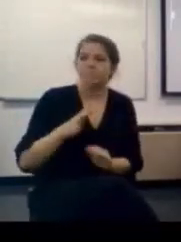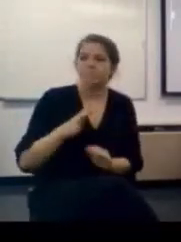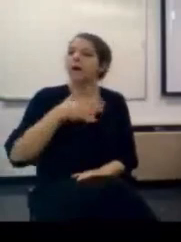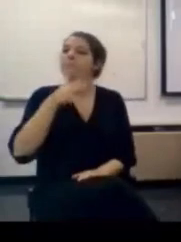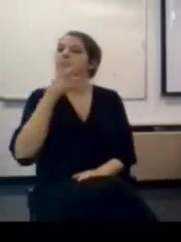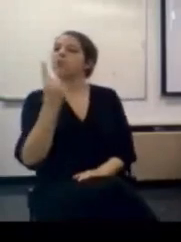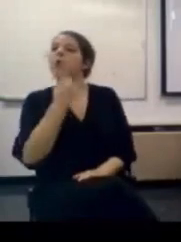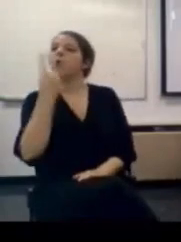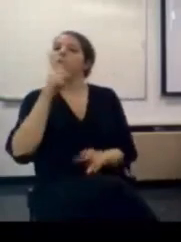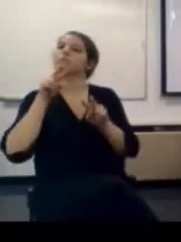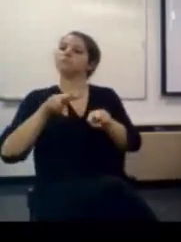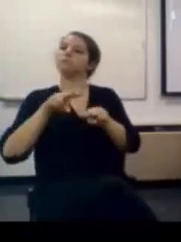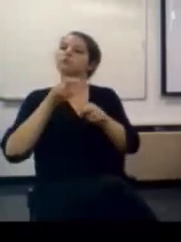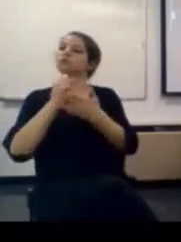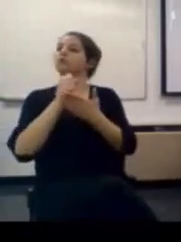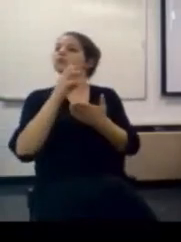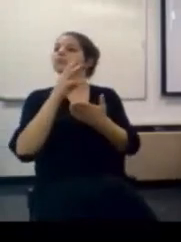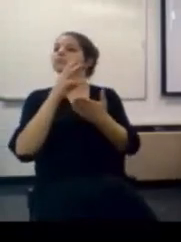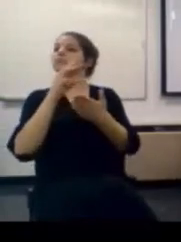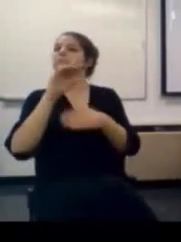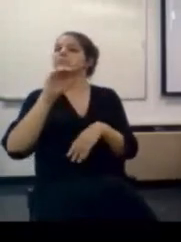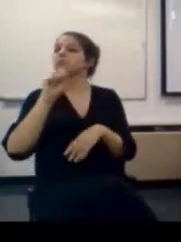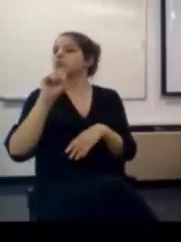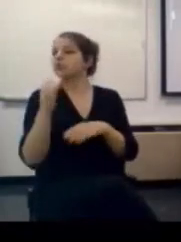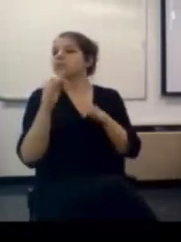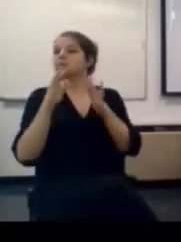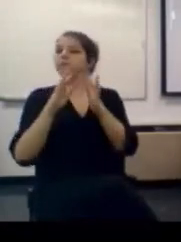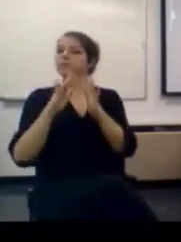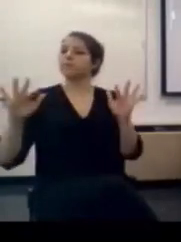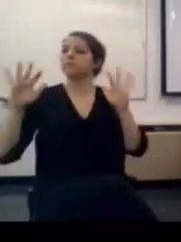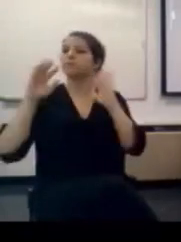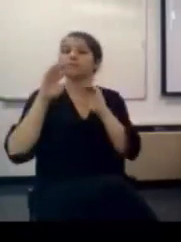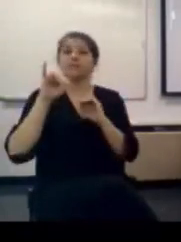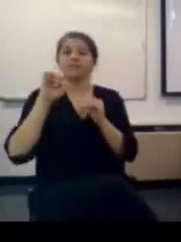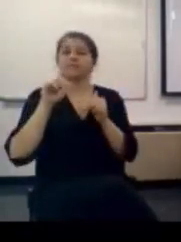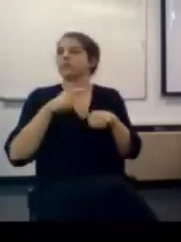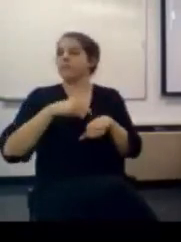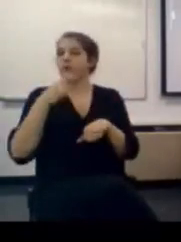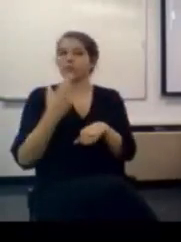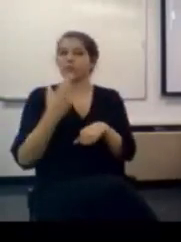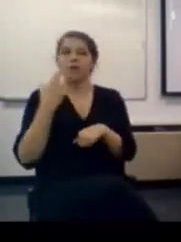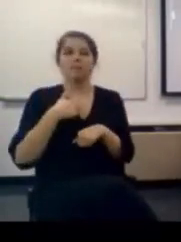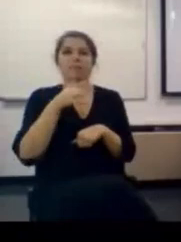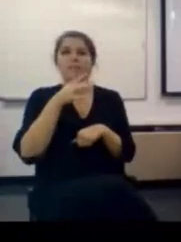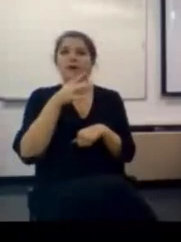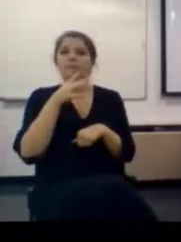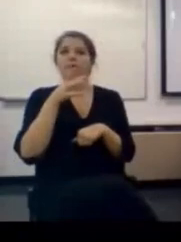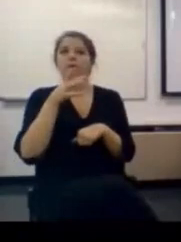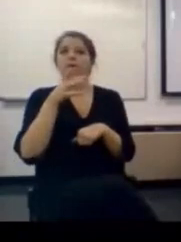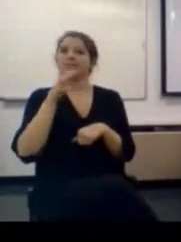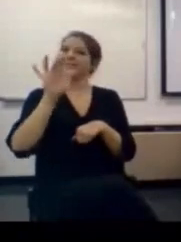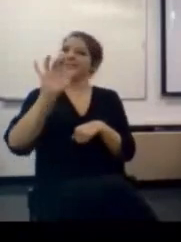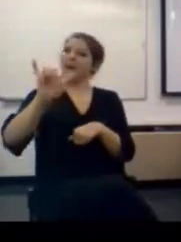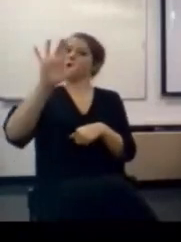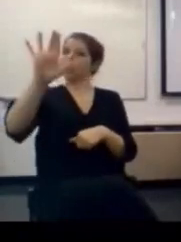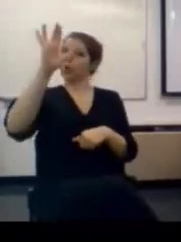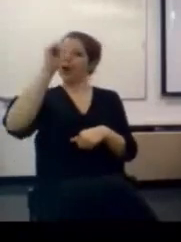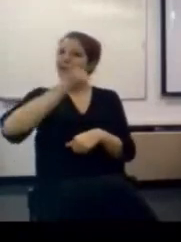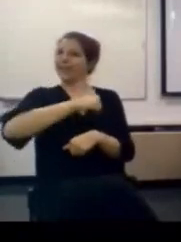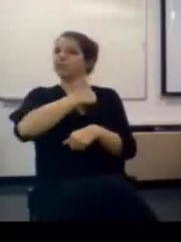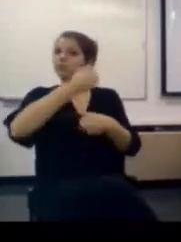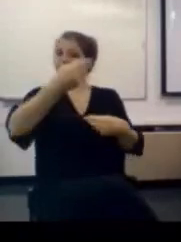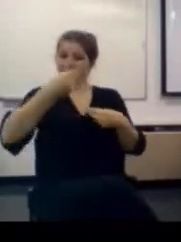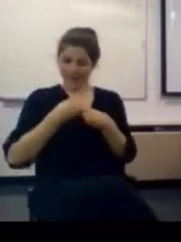worker and a teacher, she was always looking at sort of the social justice fabric. And that was the first time when I realized that she had kind